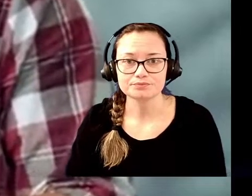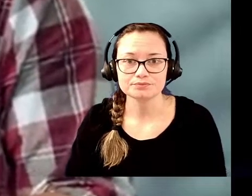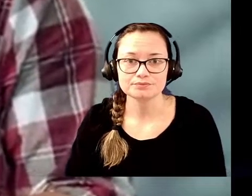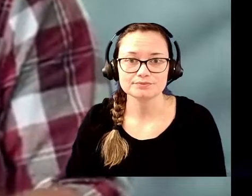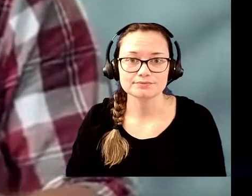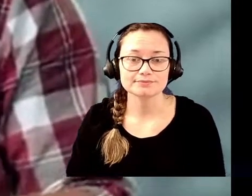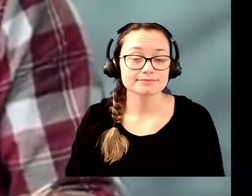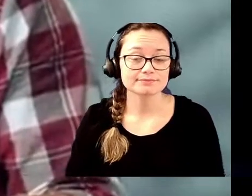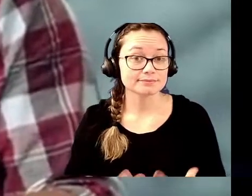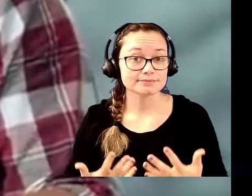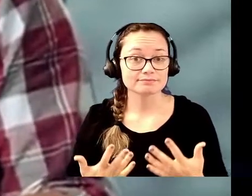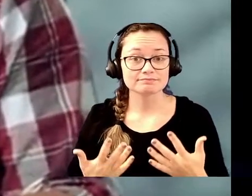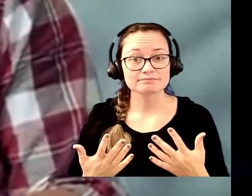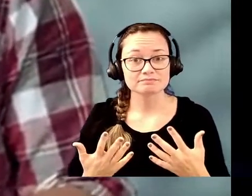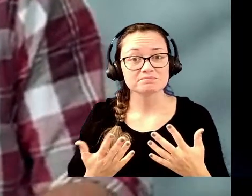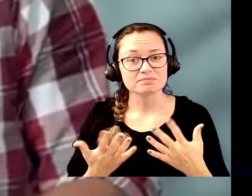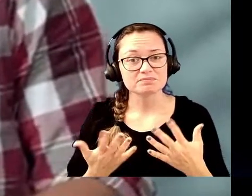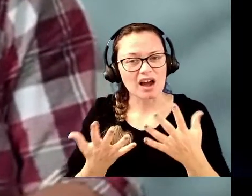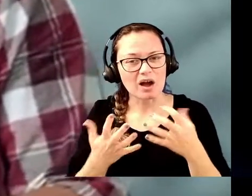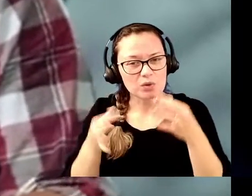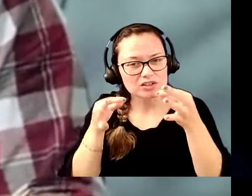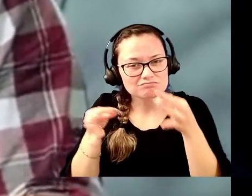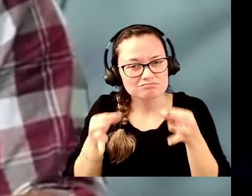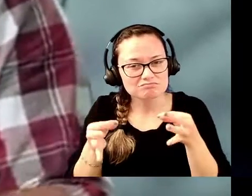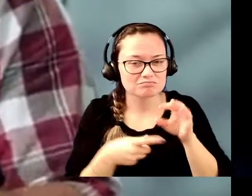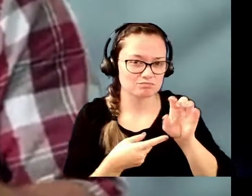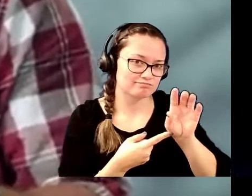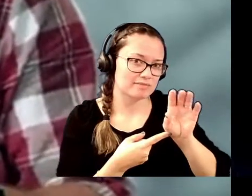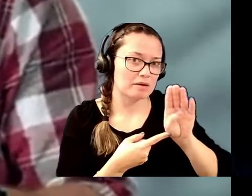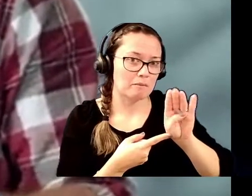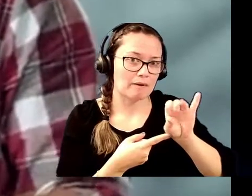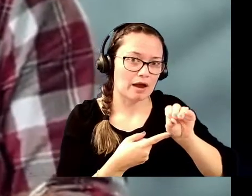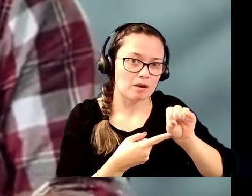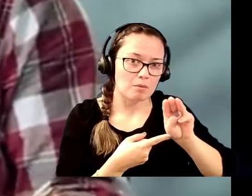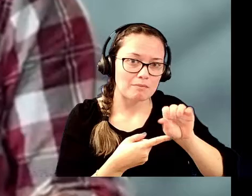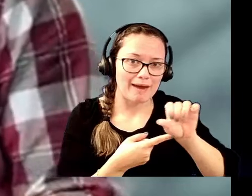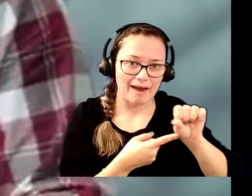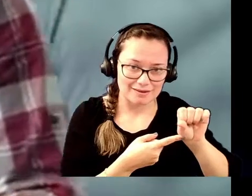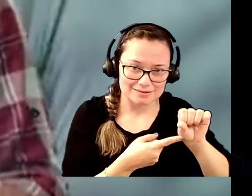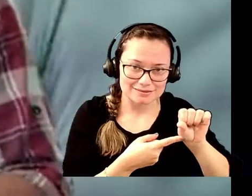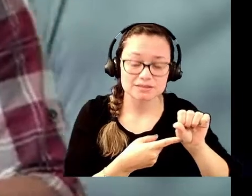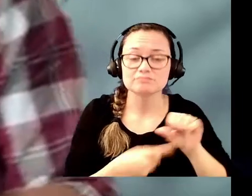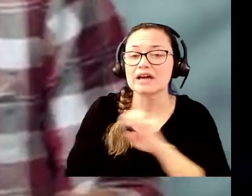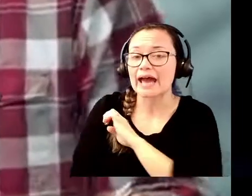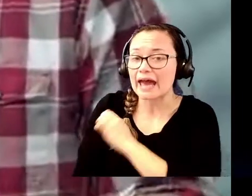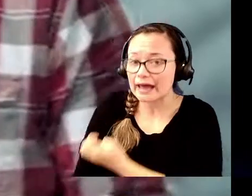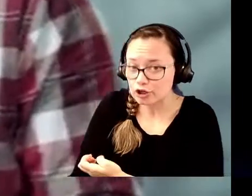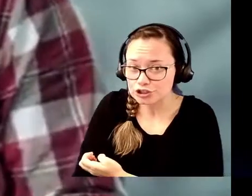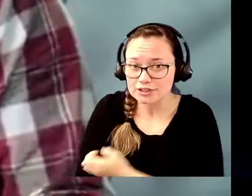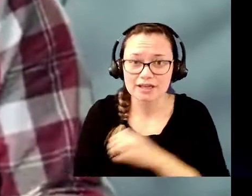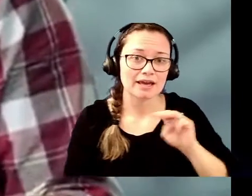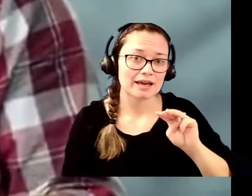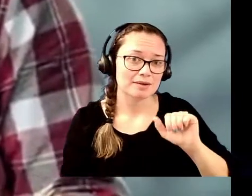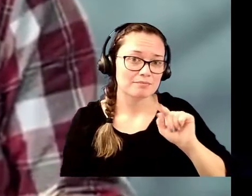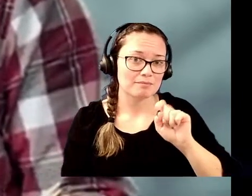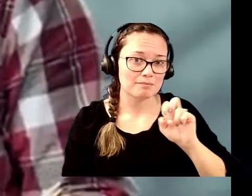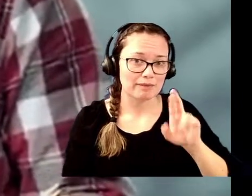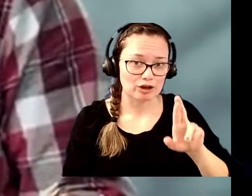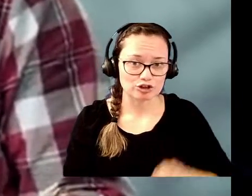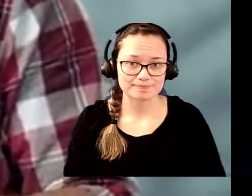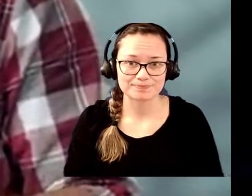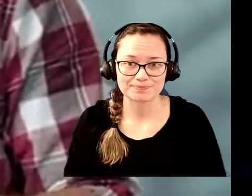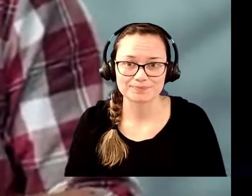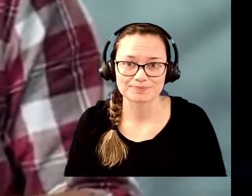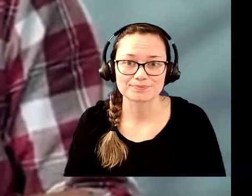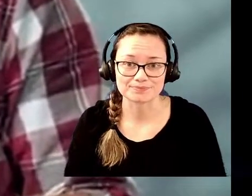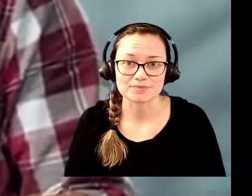I want to talk about just a little bit about biomass and about energy and matter. So the amount of energy and matter,